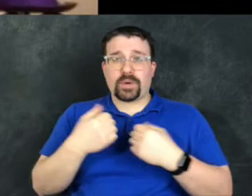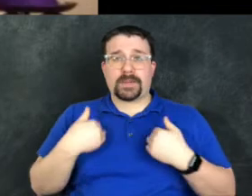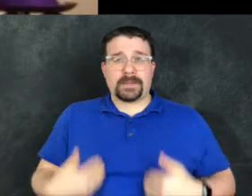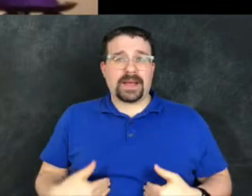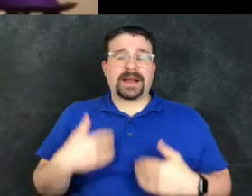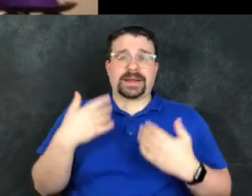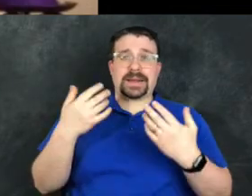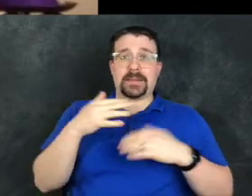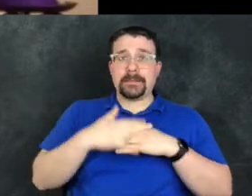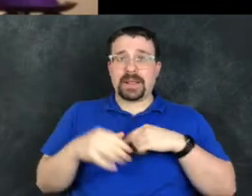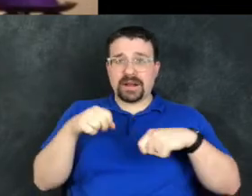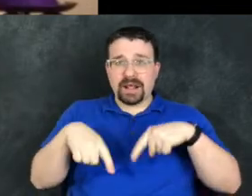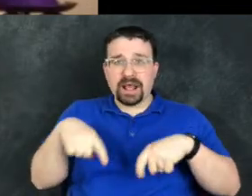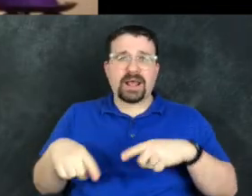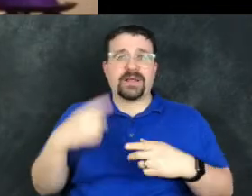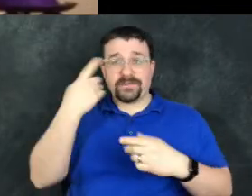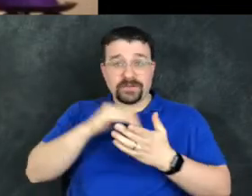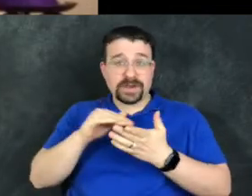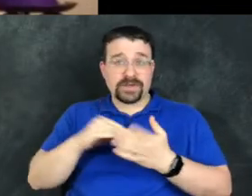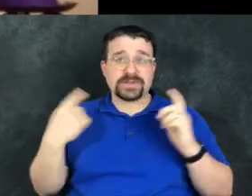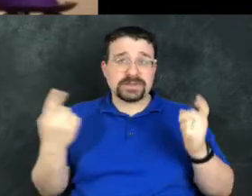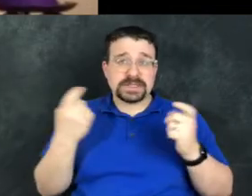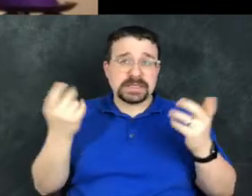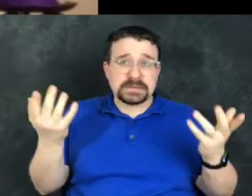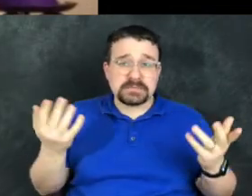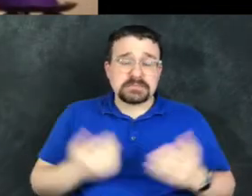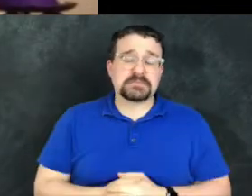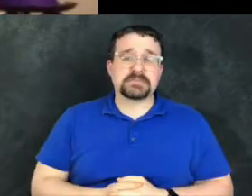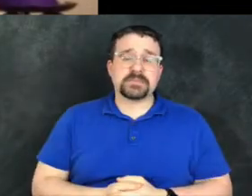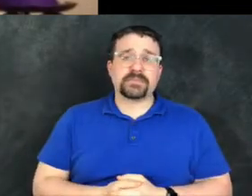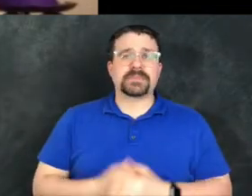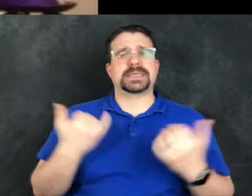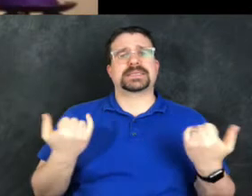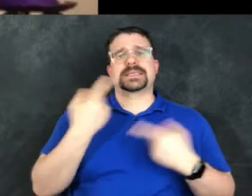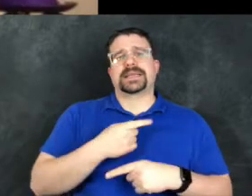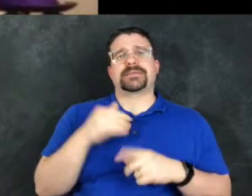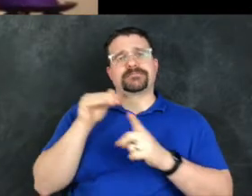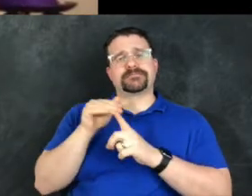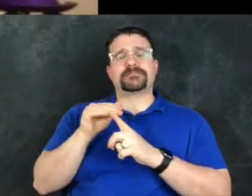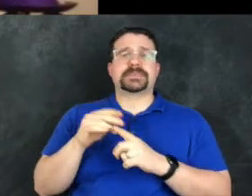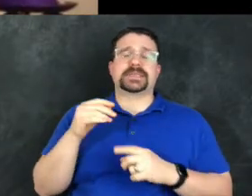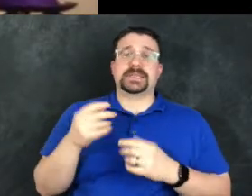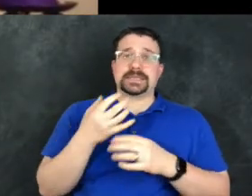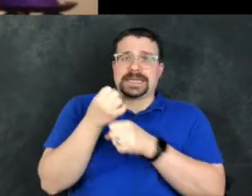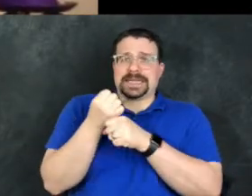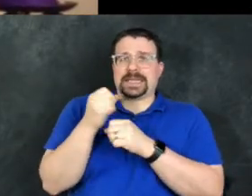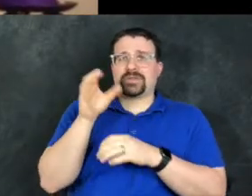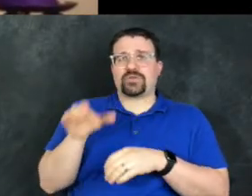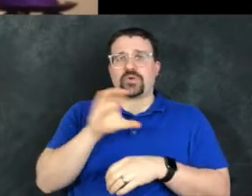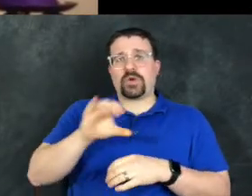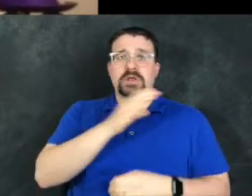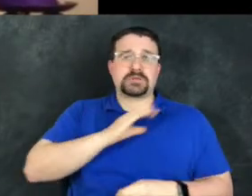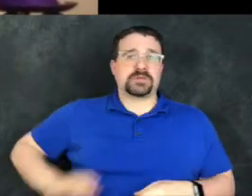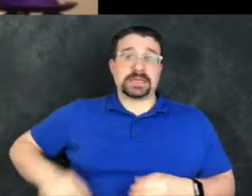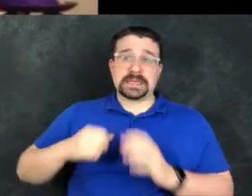broken body and blood spilled for the forgiveness of our sin. And today we're reminded to cling to the cross of